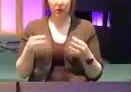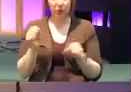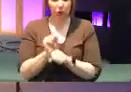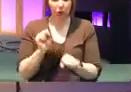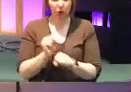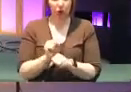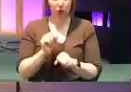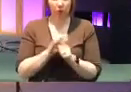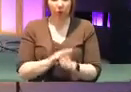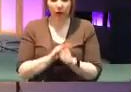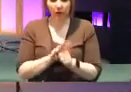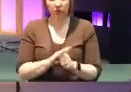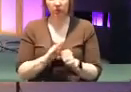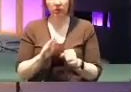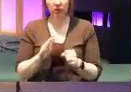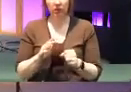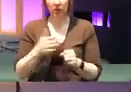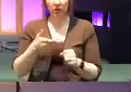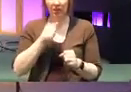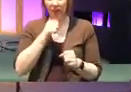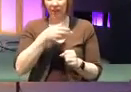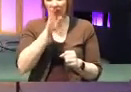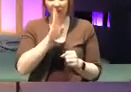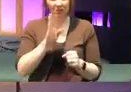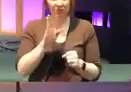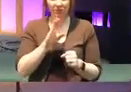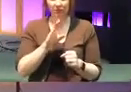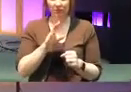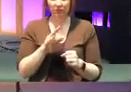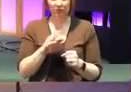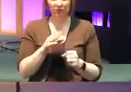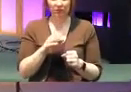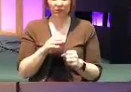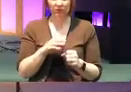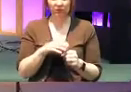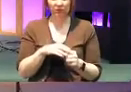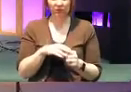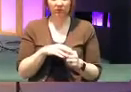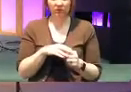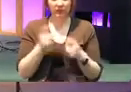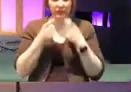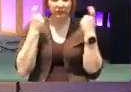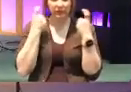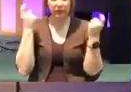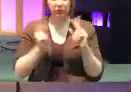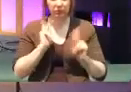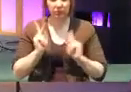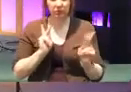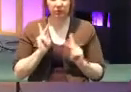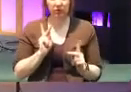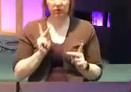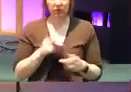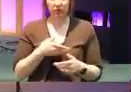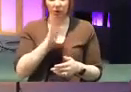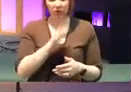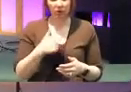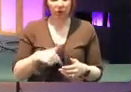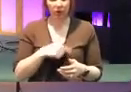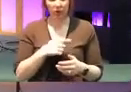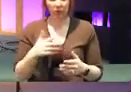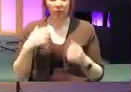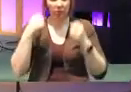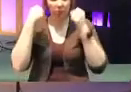even ungodly, immoral people. Lord God, may we boldly